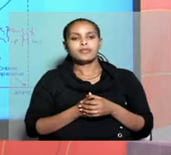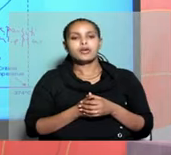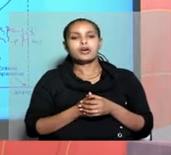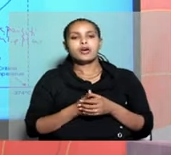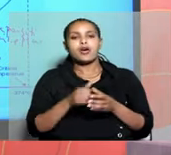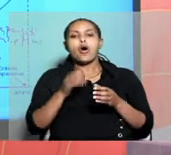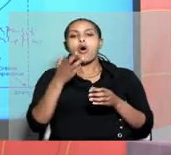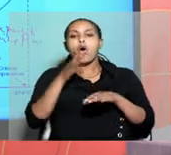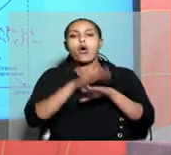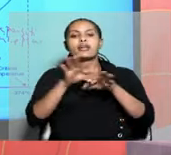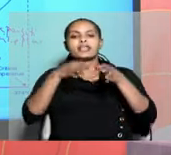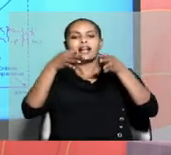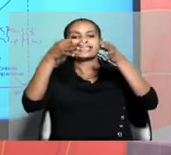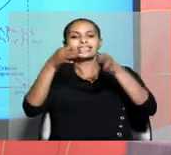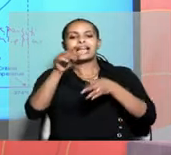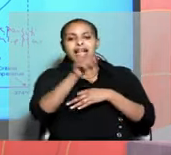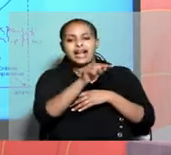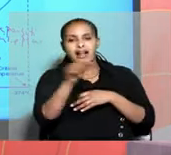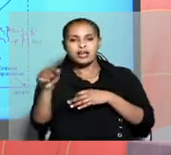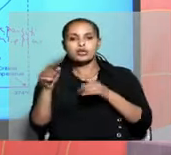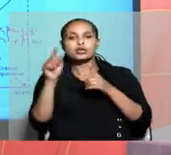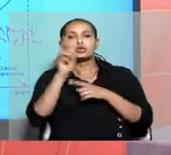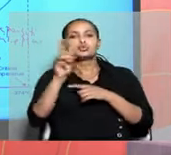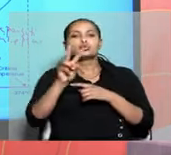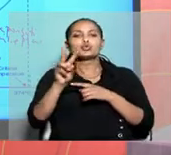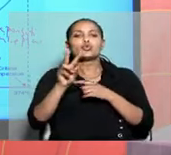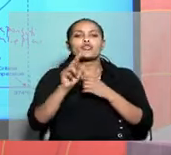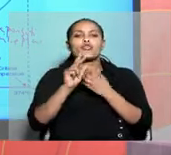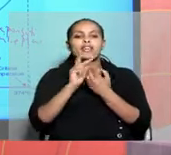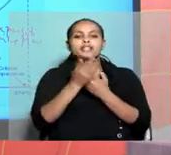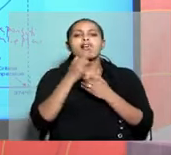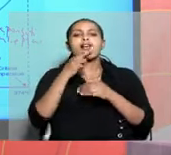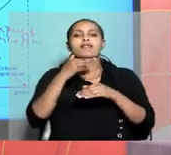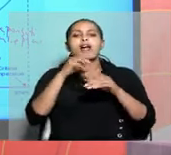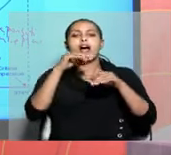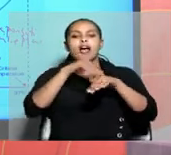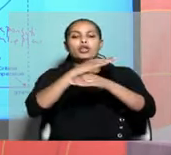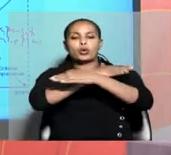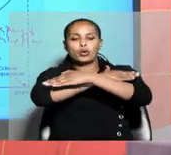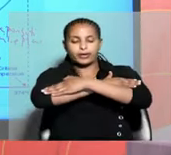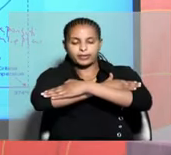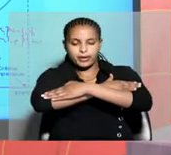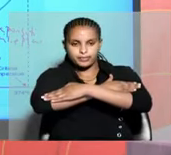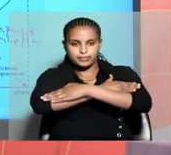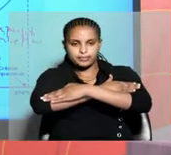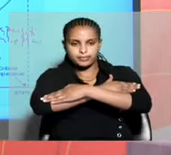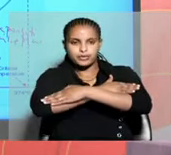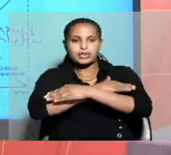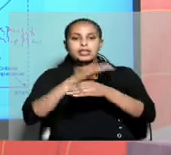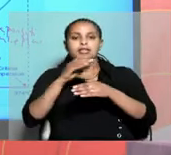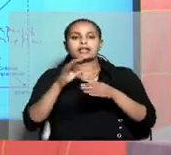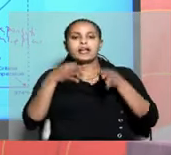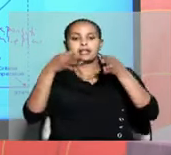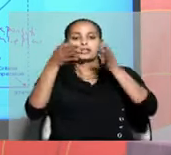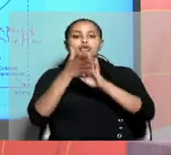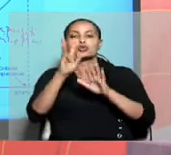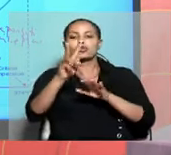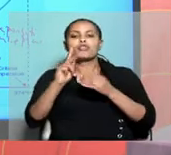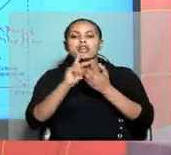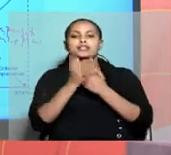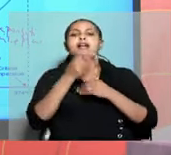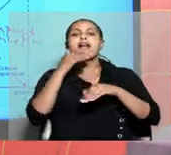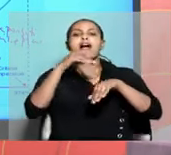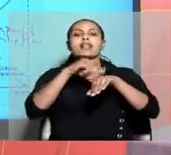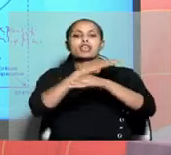On transition line, two phases are at equilibrium. On transition line, two phases